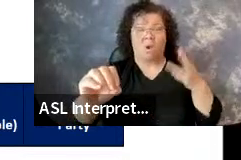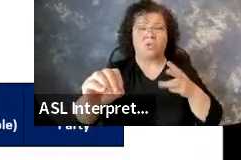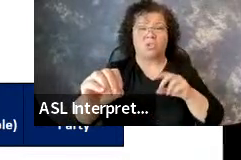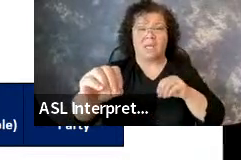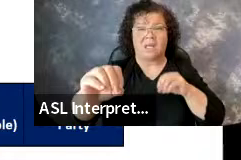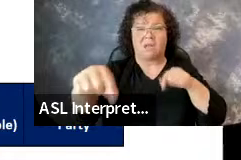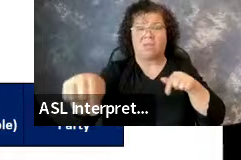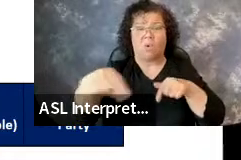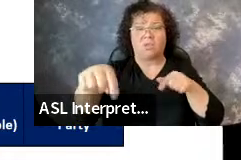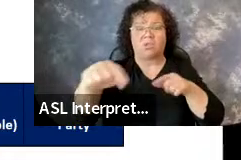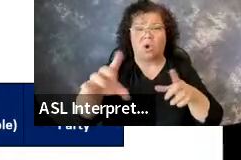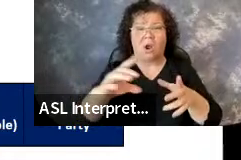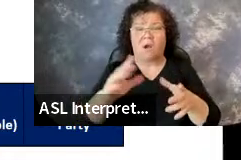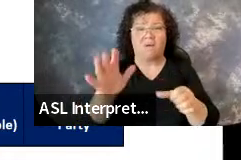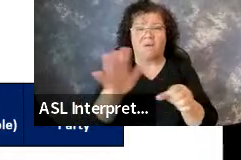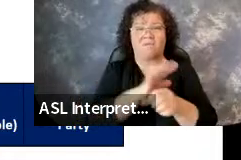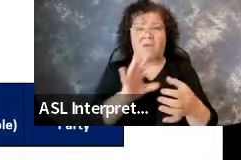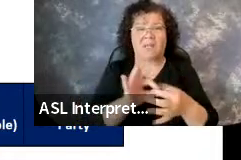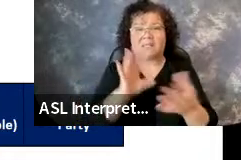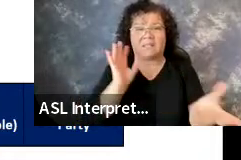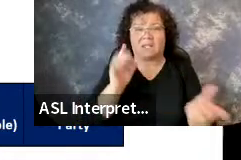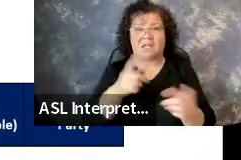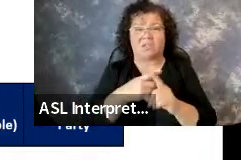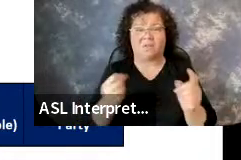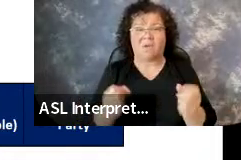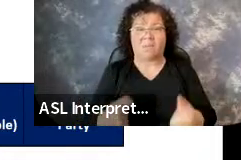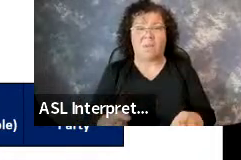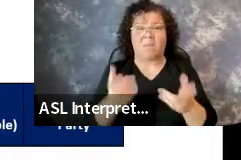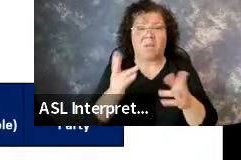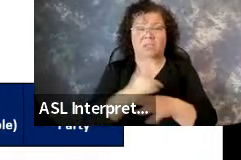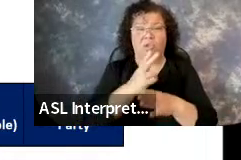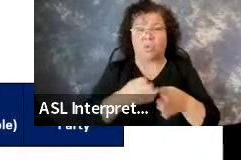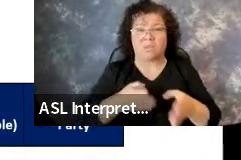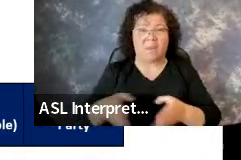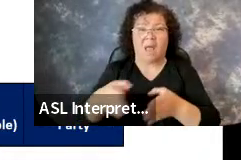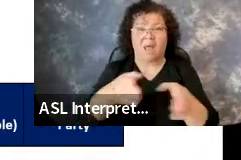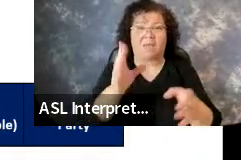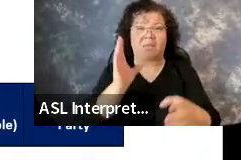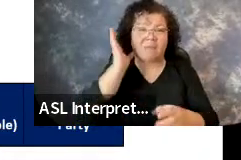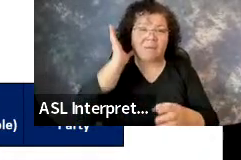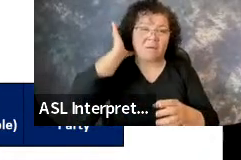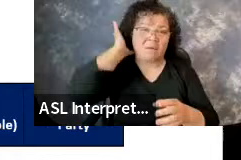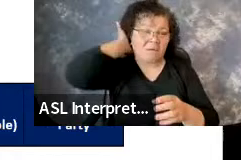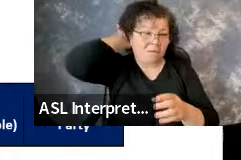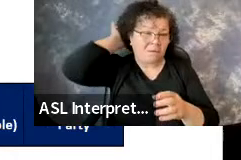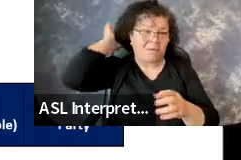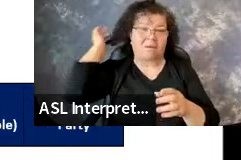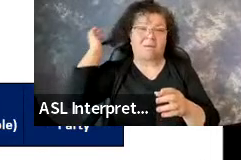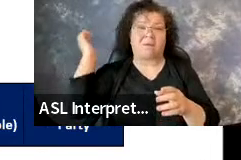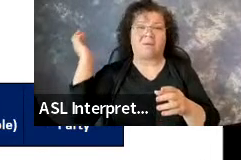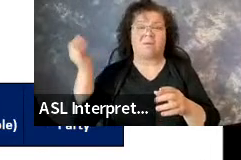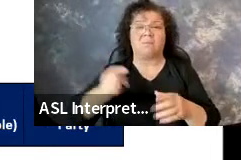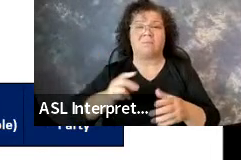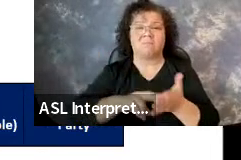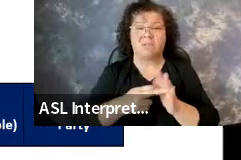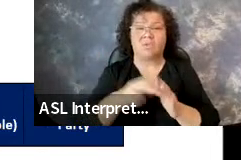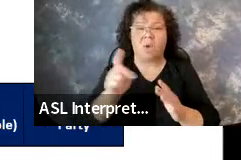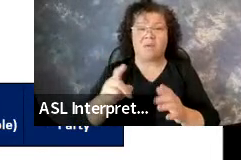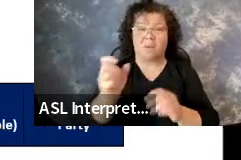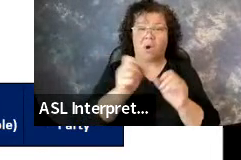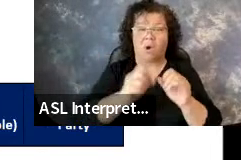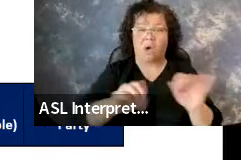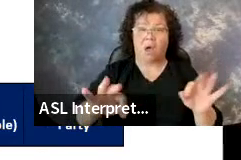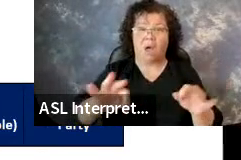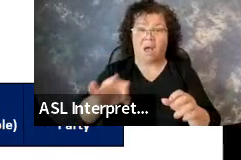disconnected entirely from the multi-use path. So you'll have to come down off the looping ramps, walk